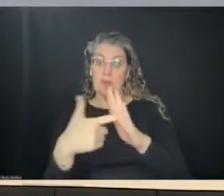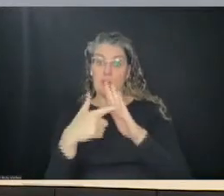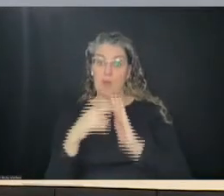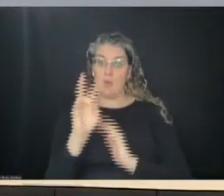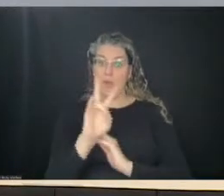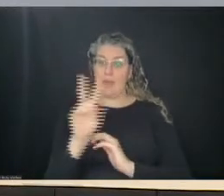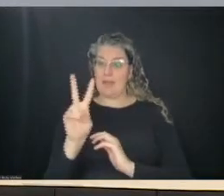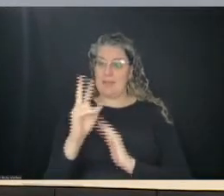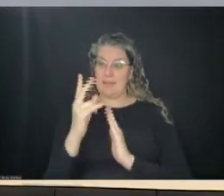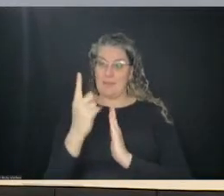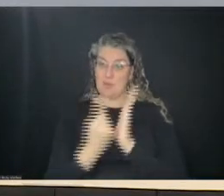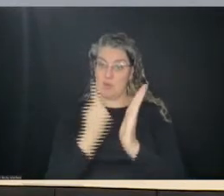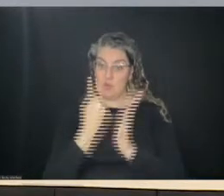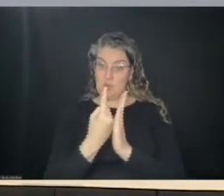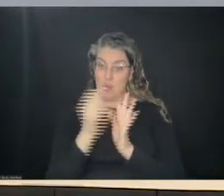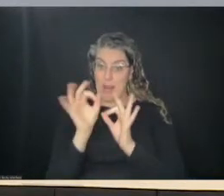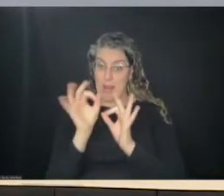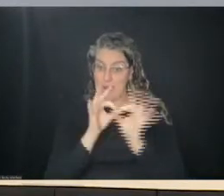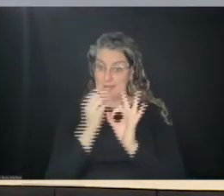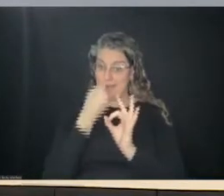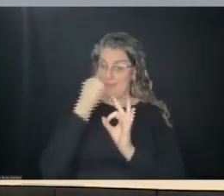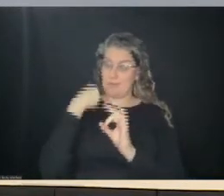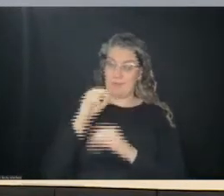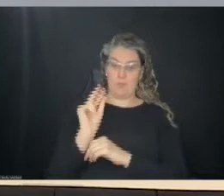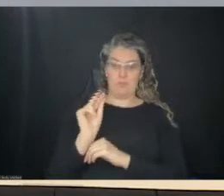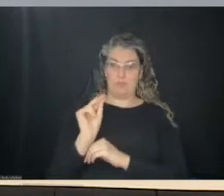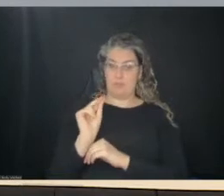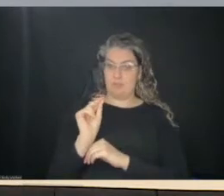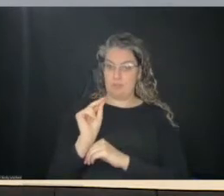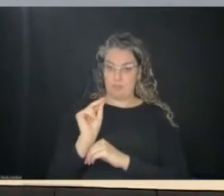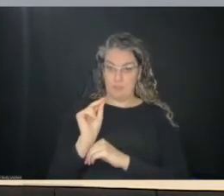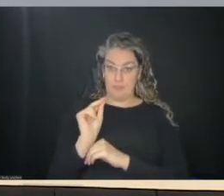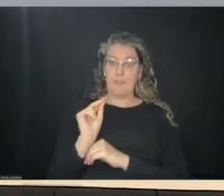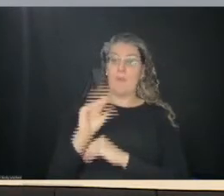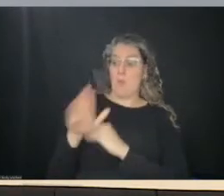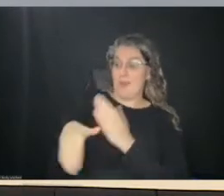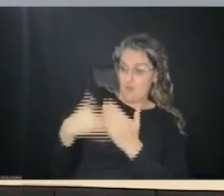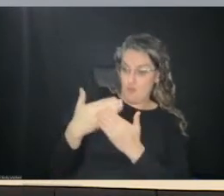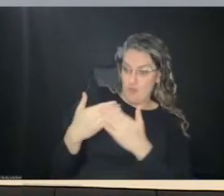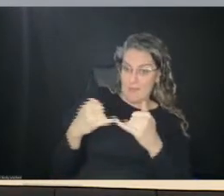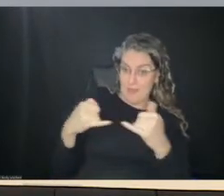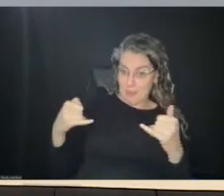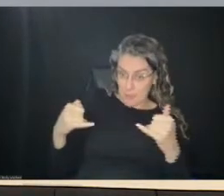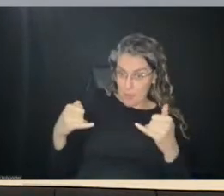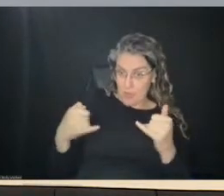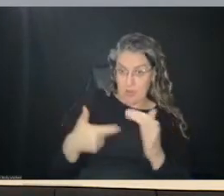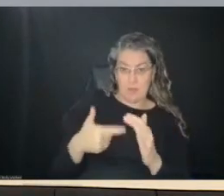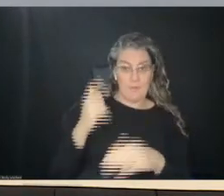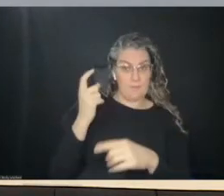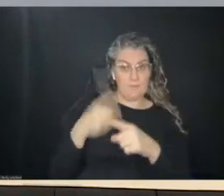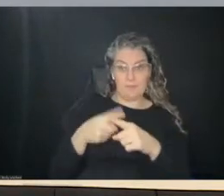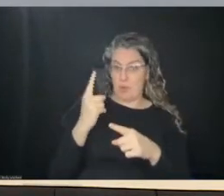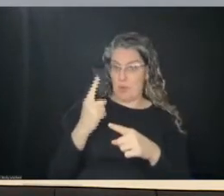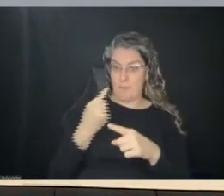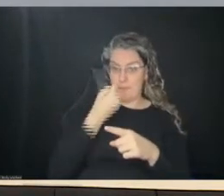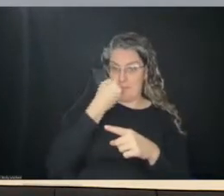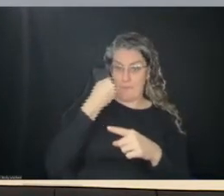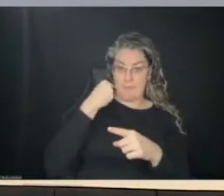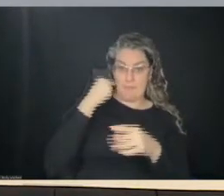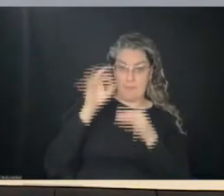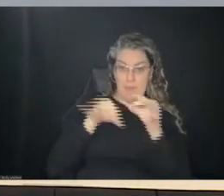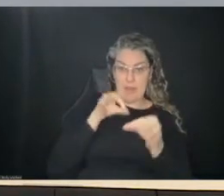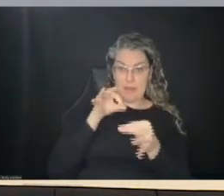pre-arrival test. Instead, all individuals will be tested as they enter the province. As a point of